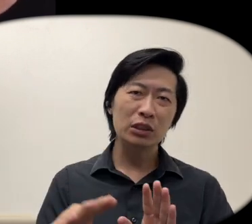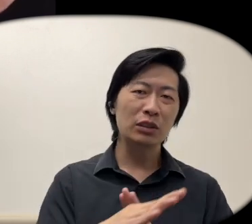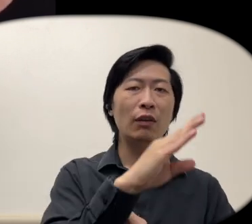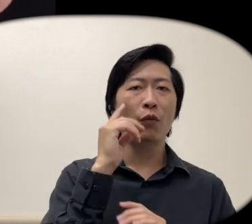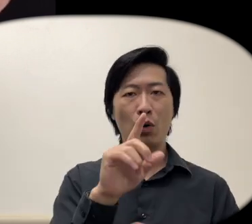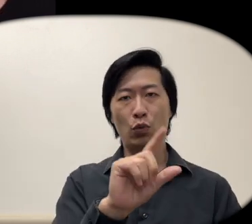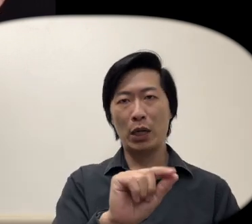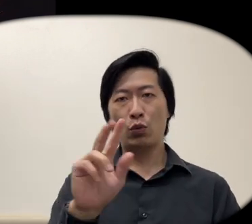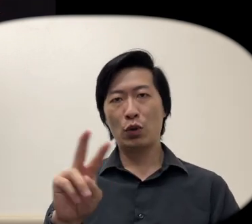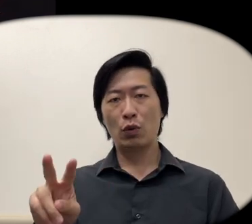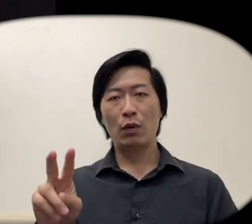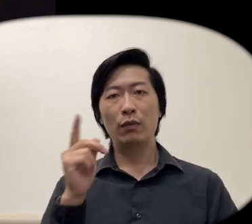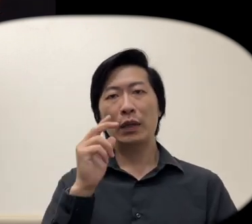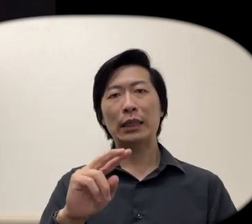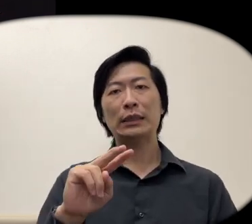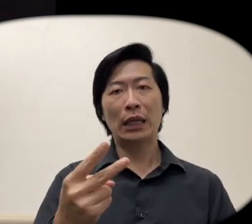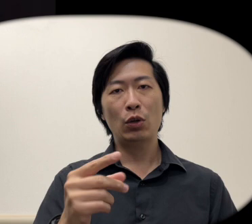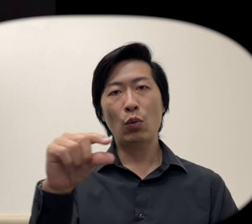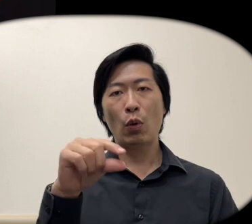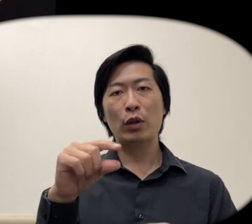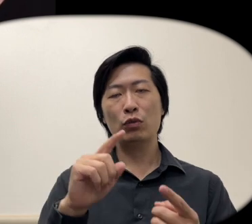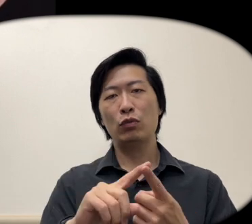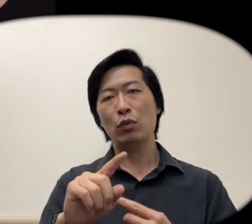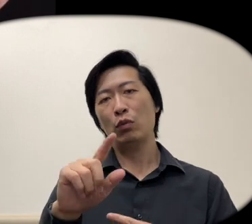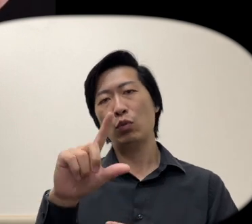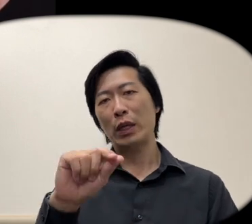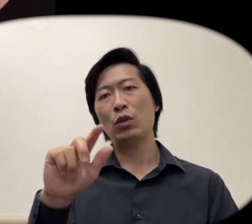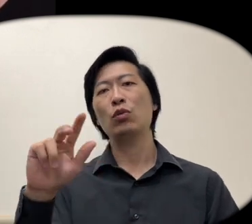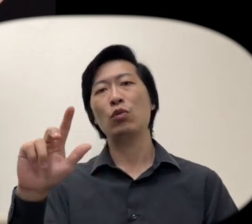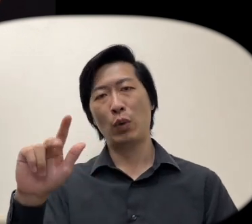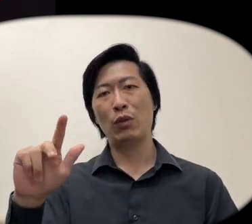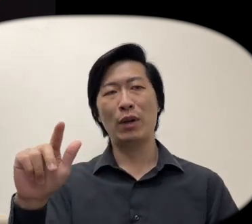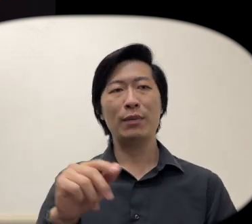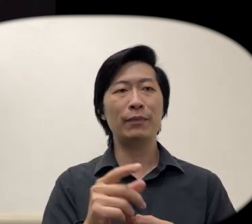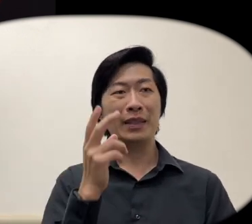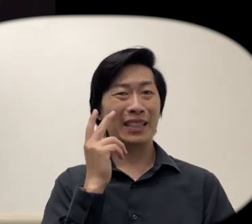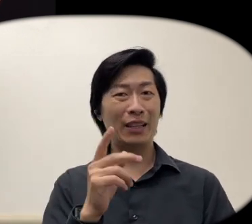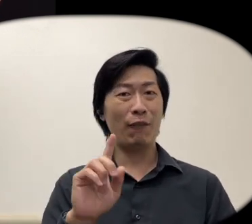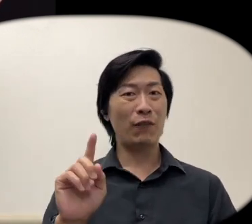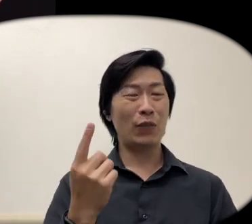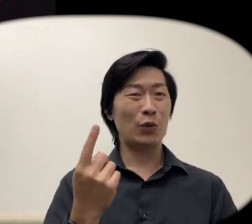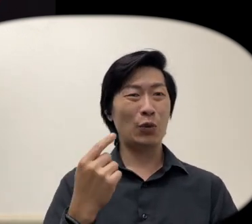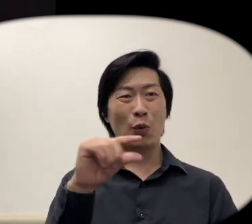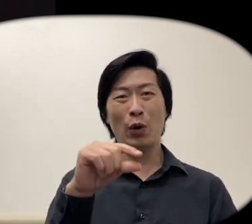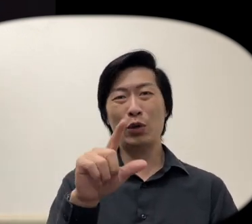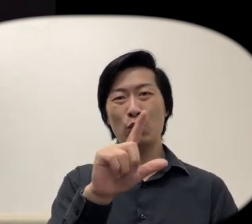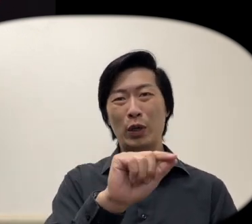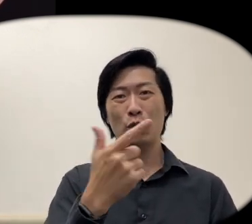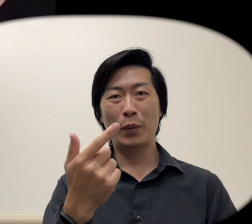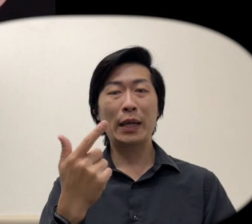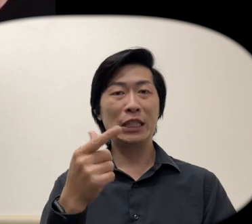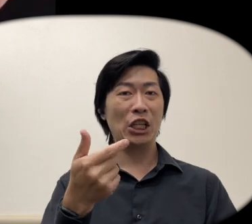second quarter of 2023. And if you look at their growth since the first quarter of 2021, GM is growing at about 6% per